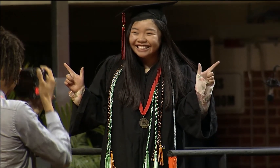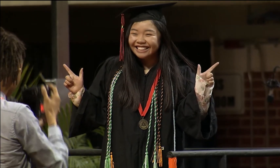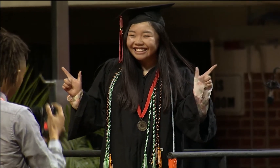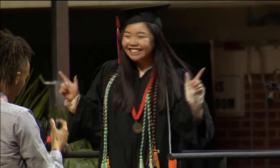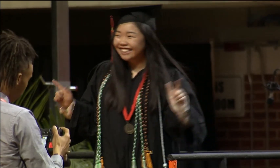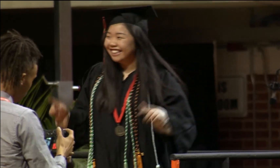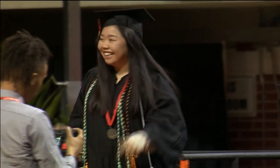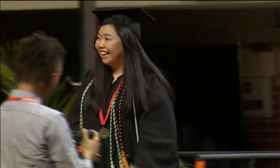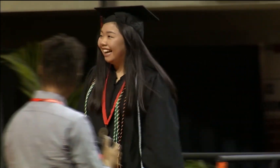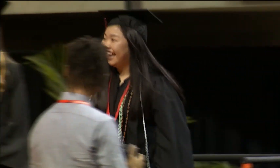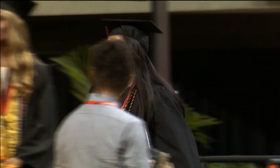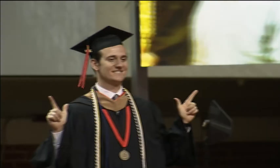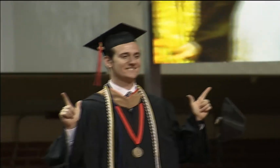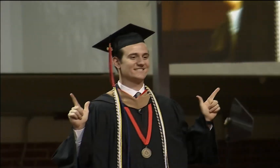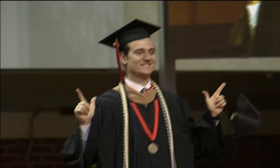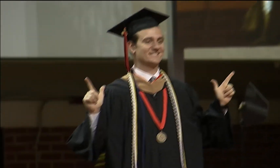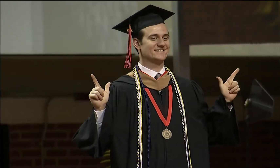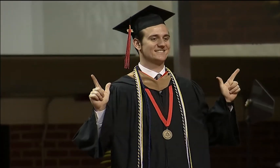Trini Bowie.